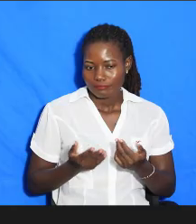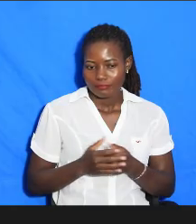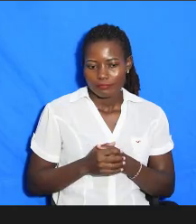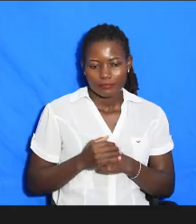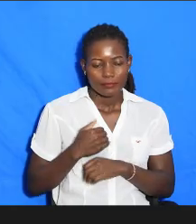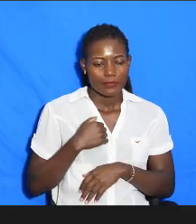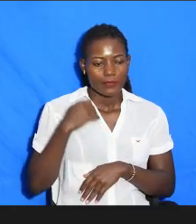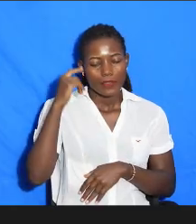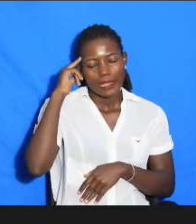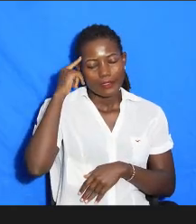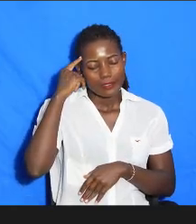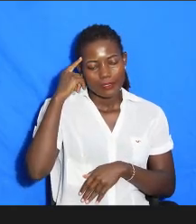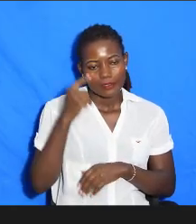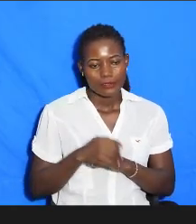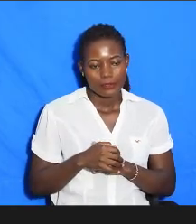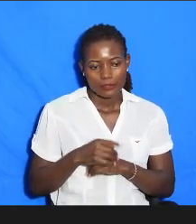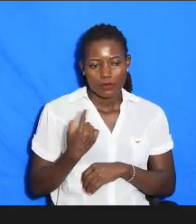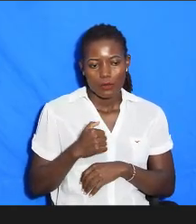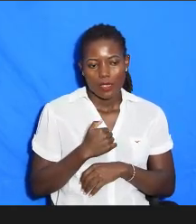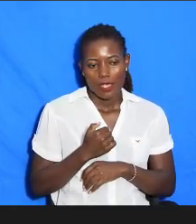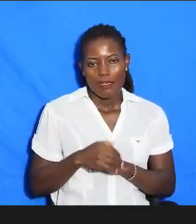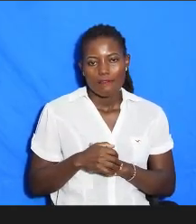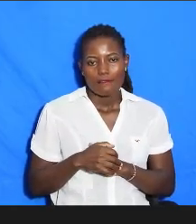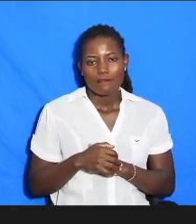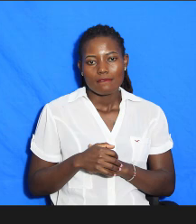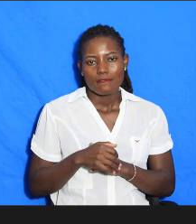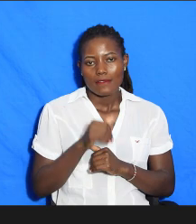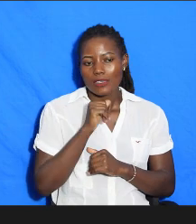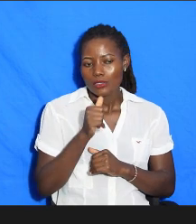I think uh, we haven't tapped into how